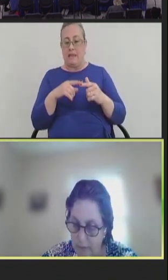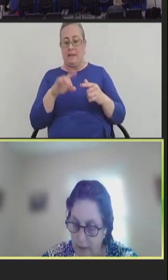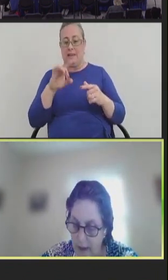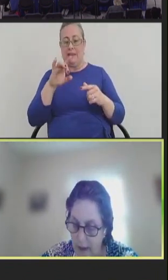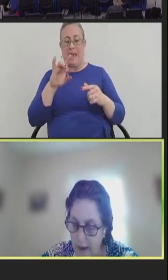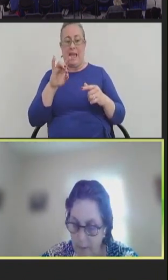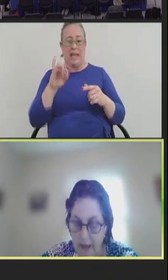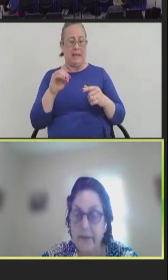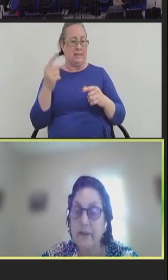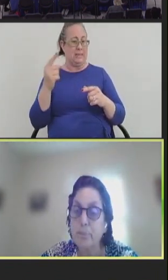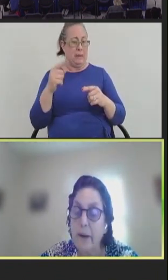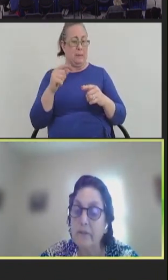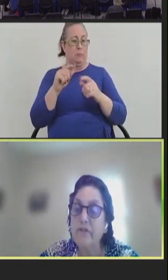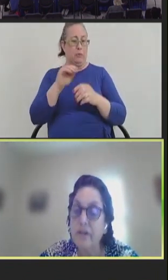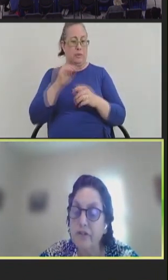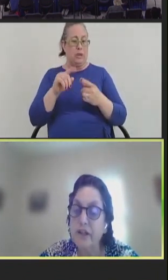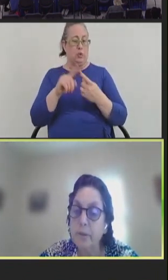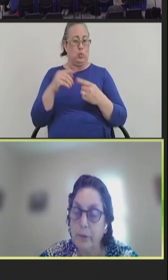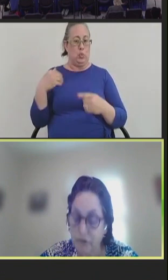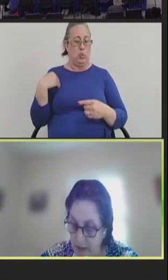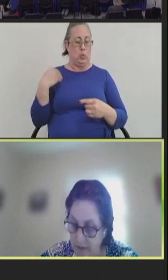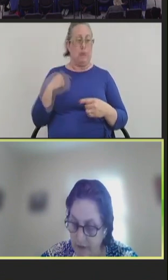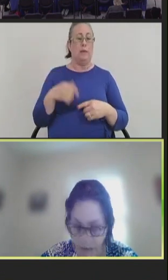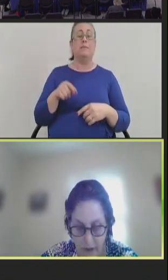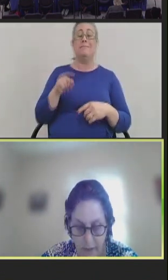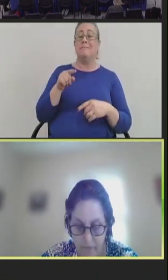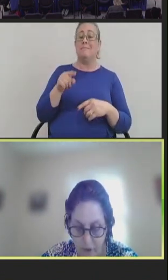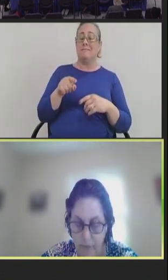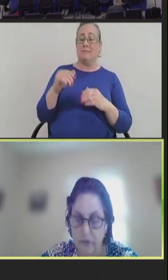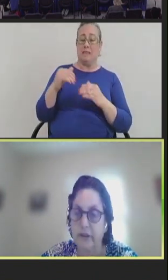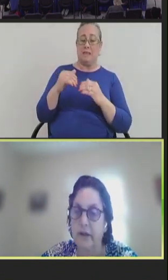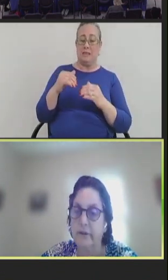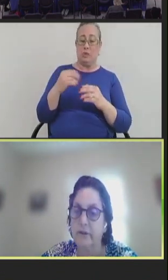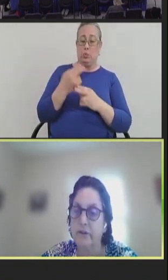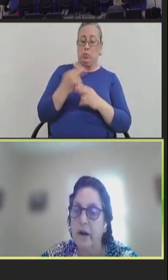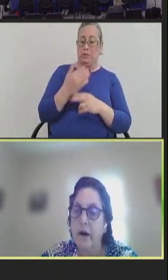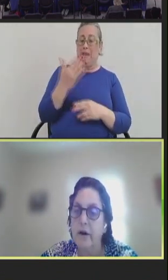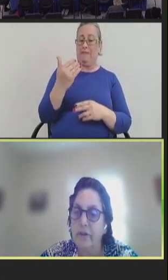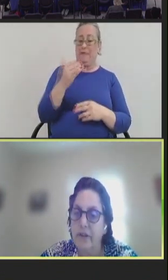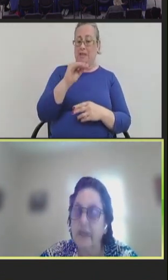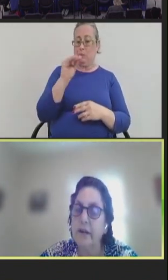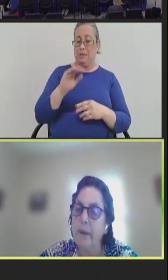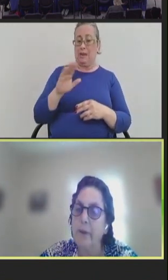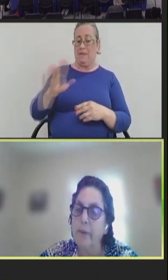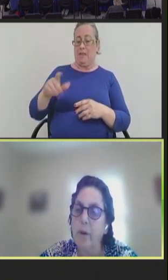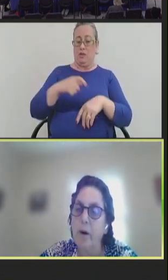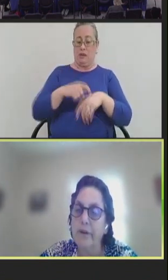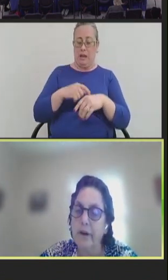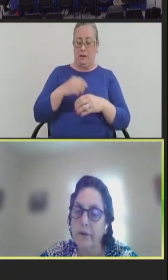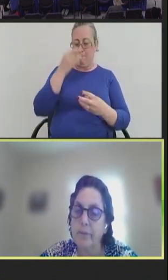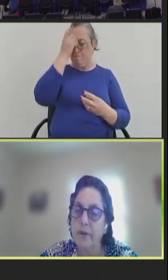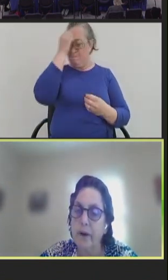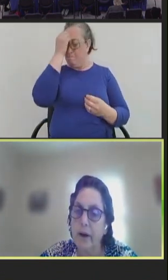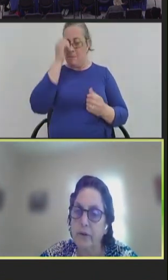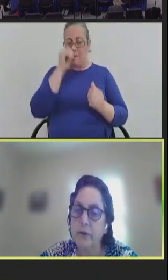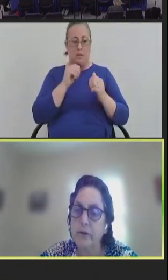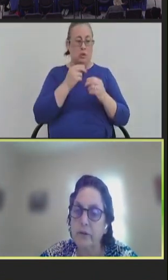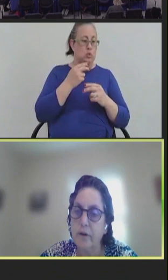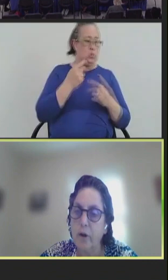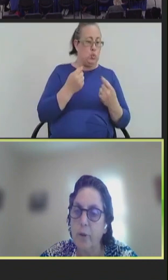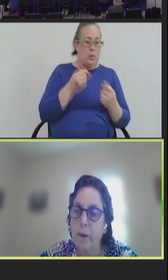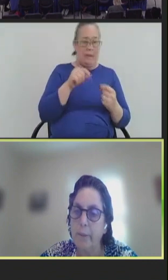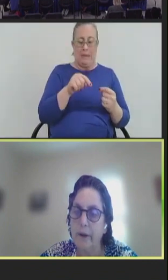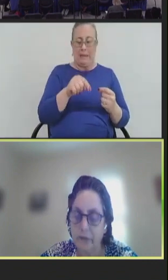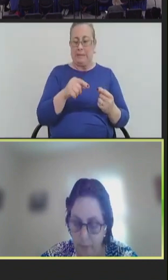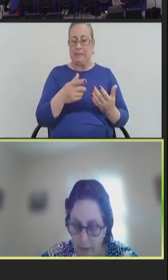youth. And they spent 15% of their time focusing on this, thinking about what all the other duties